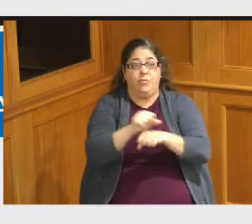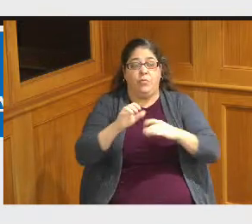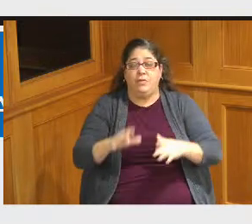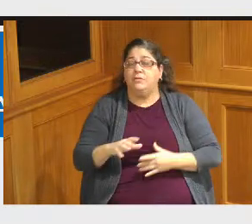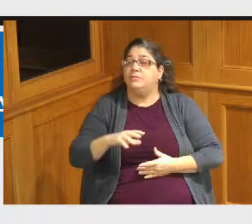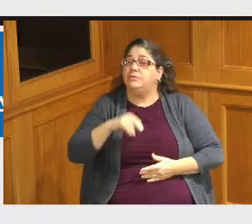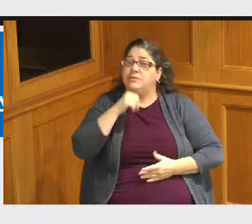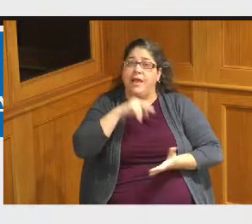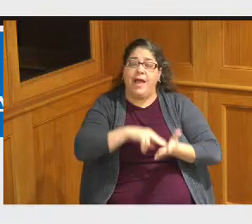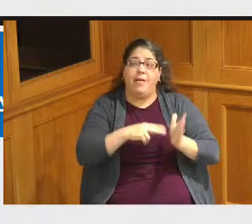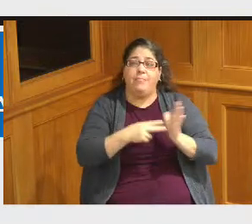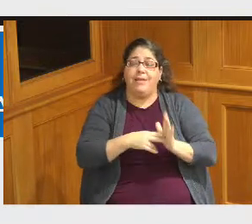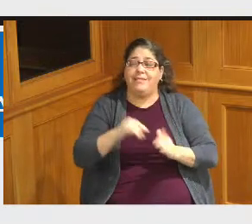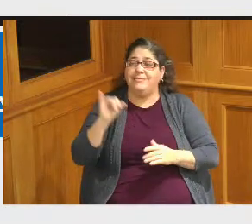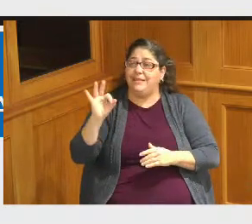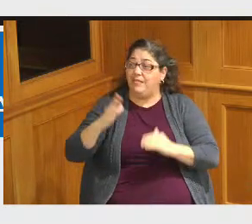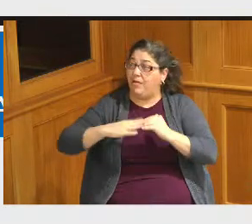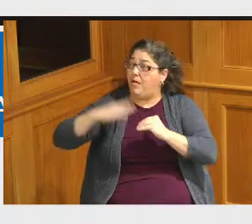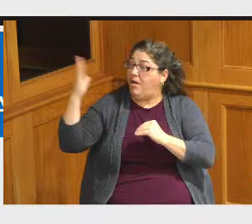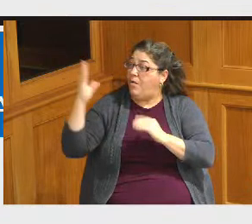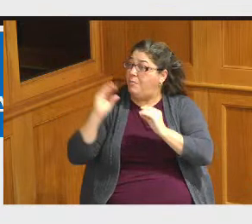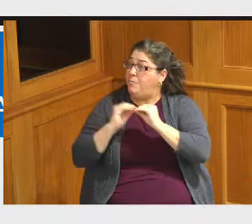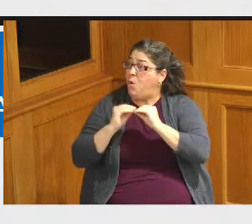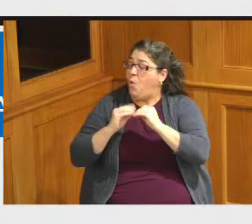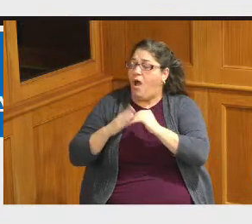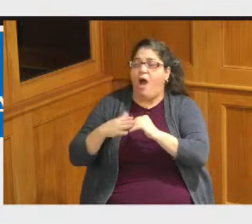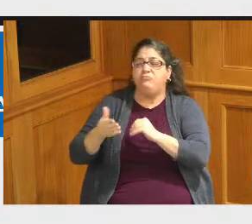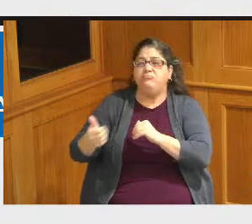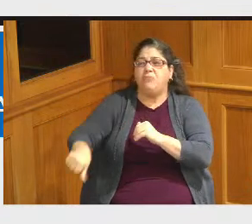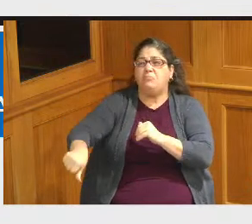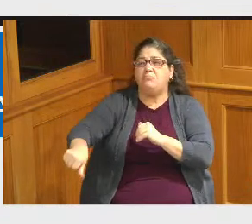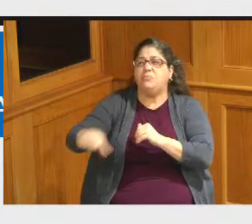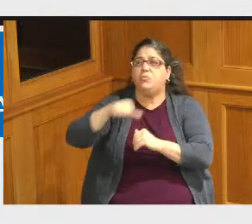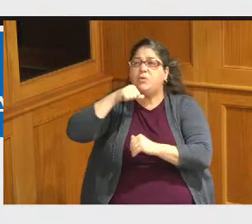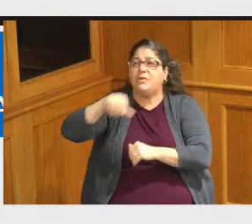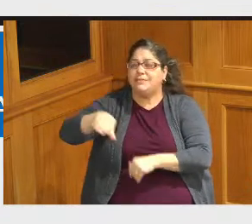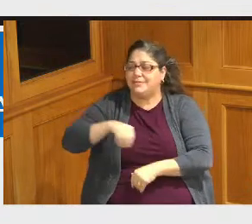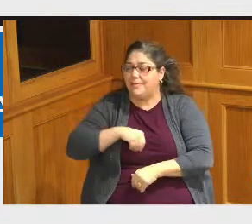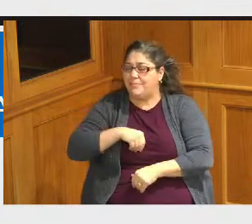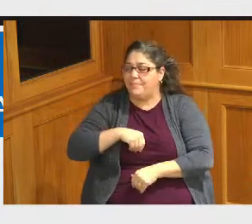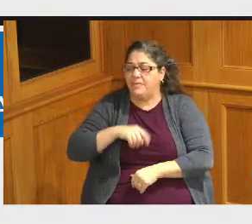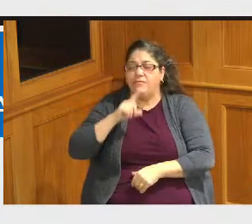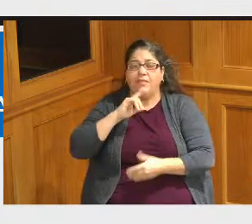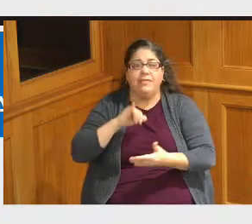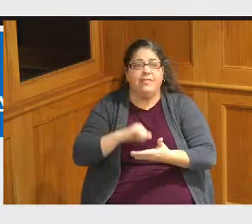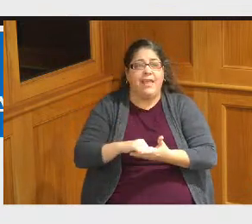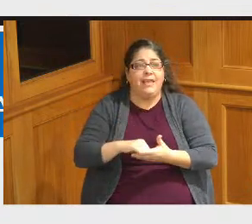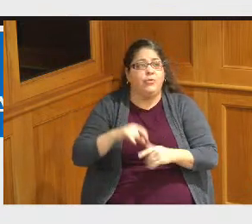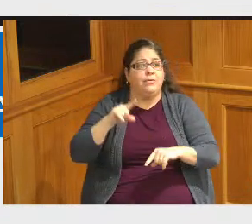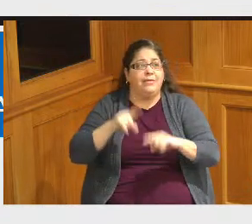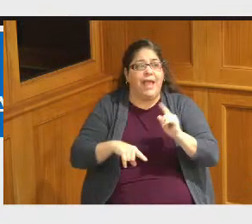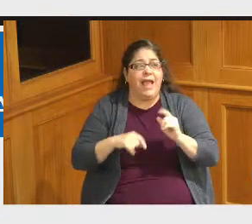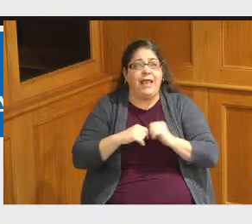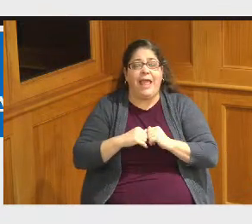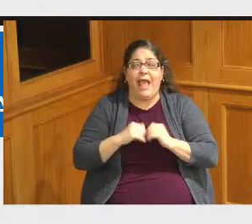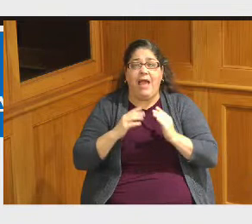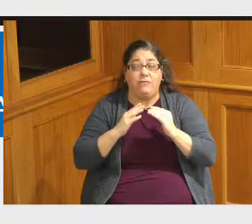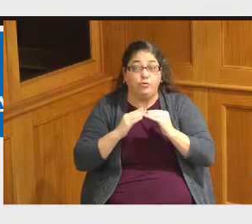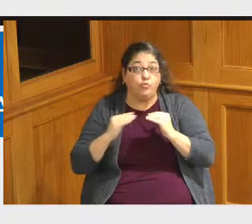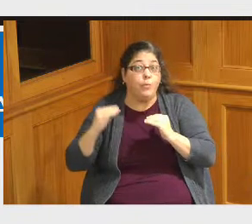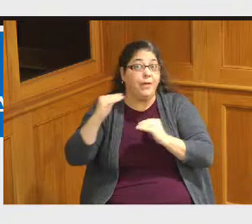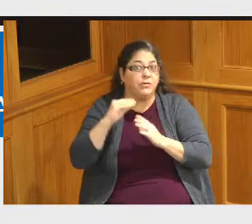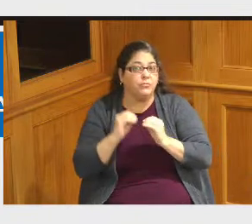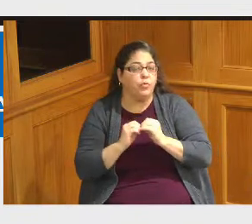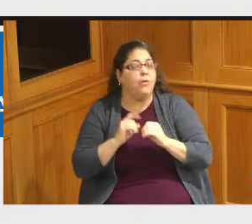going to turn a business away if they have a few more than that. Can't have less than 0, but a few more than that.